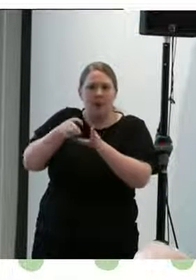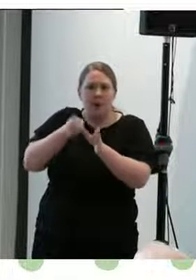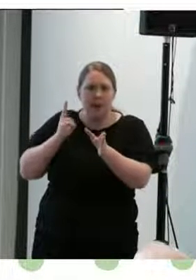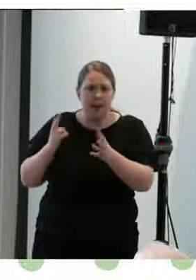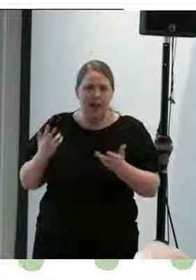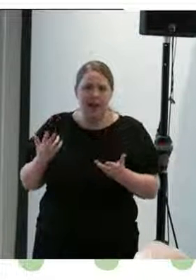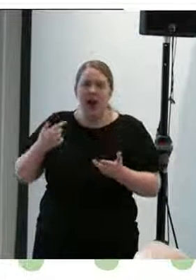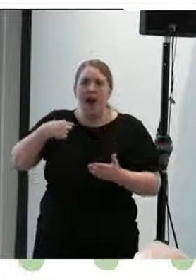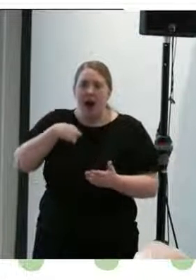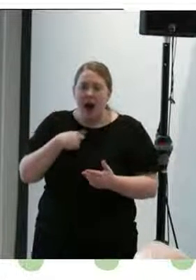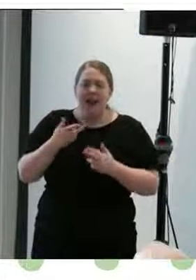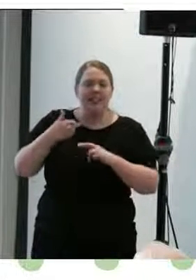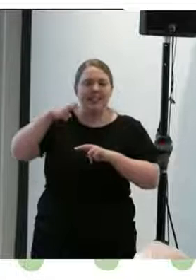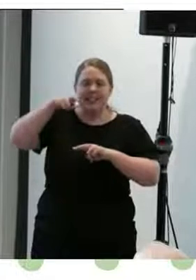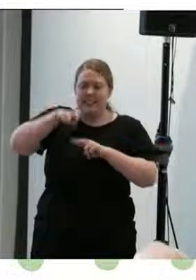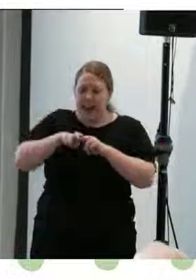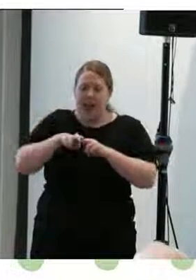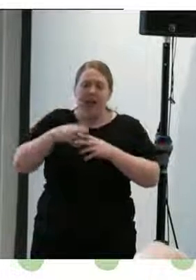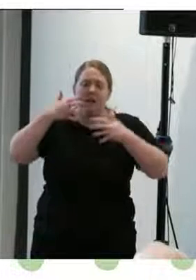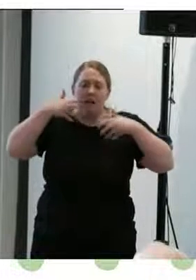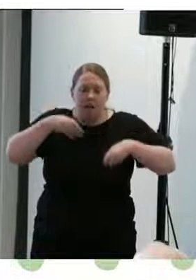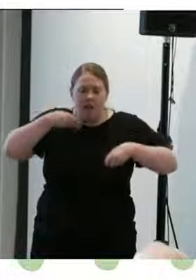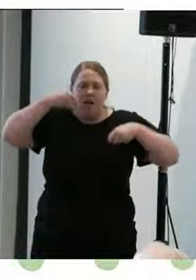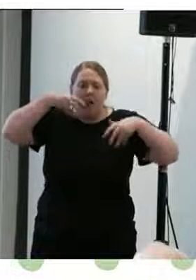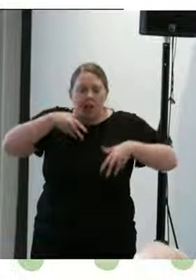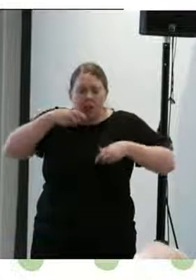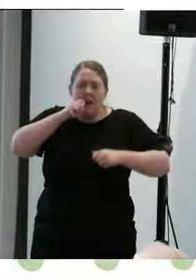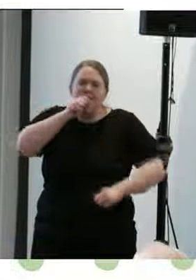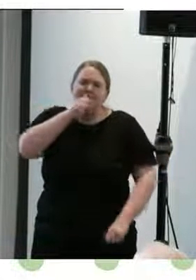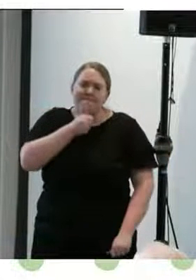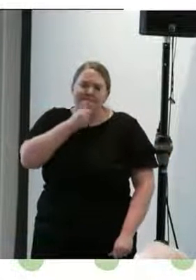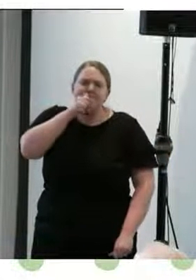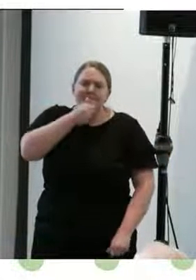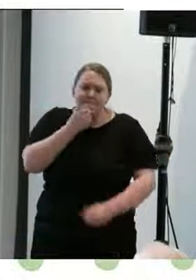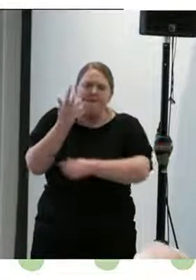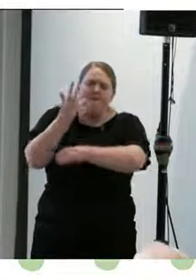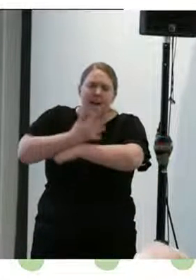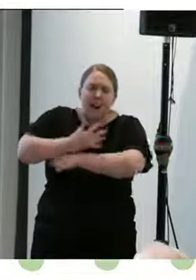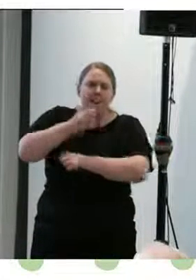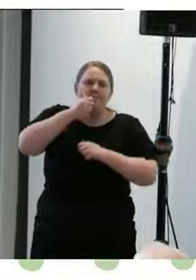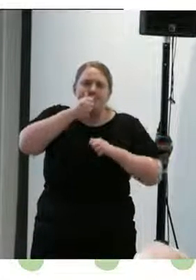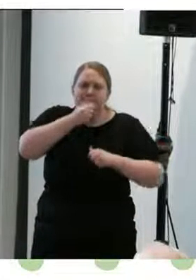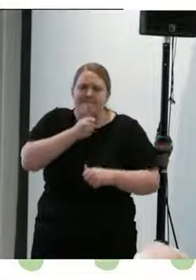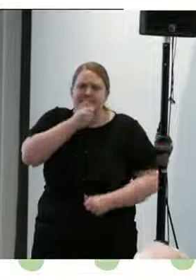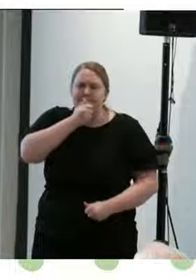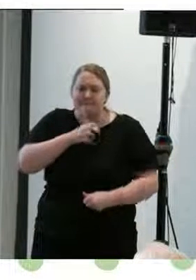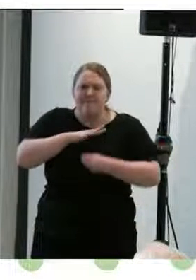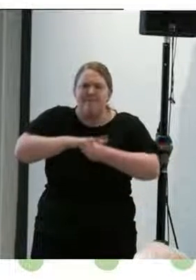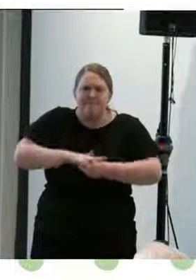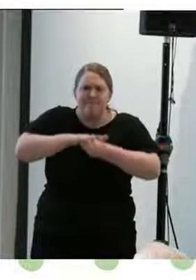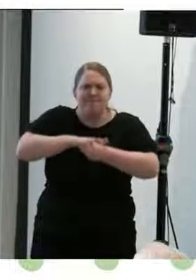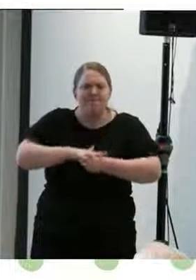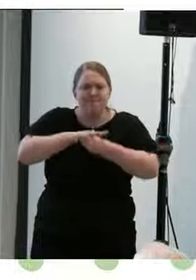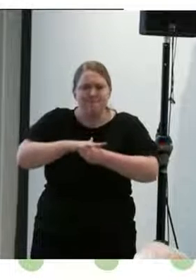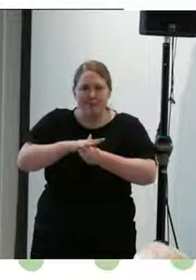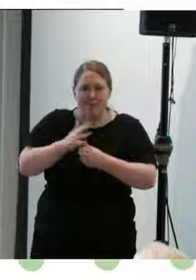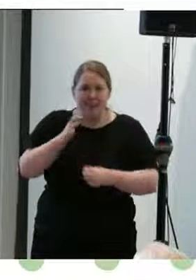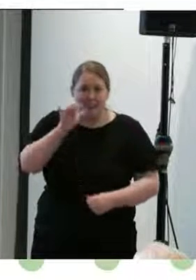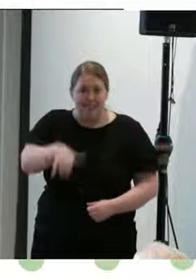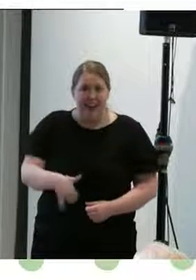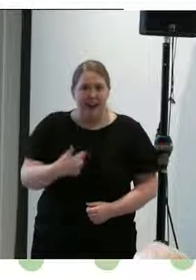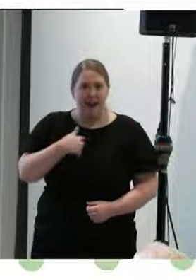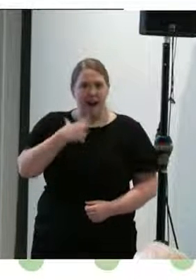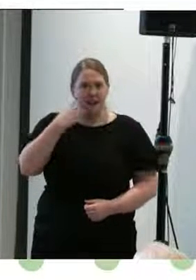sat my happy little ass in that bedroom and I sweated it out and I suffered it out and I stressed it out. The best system for growth in life is